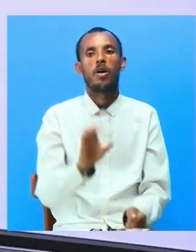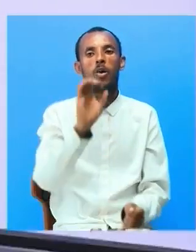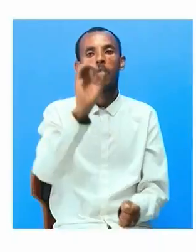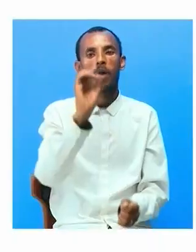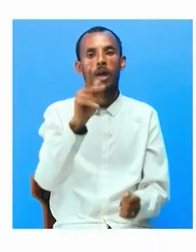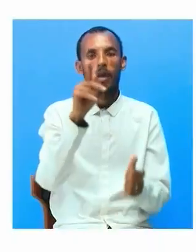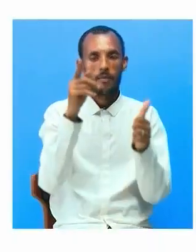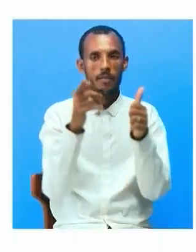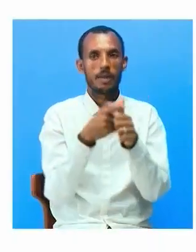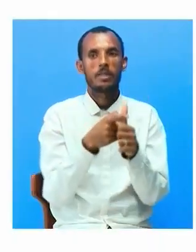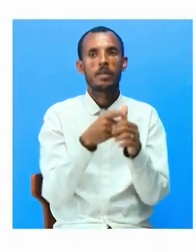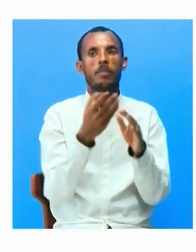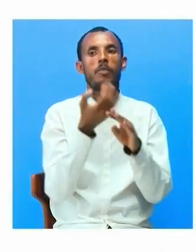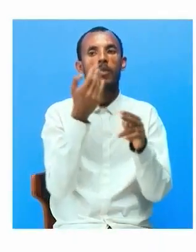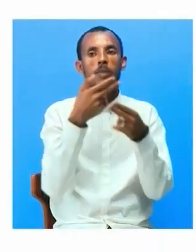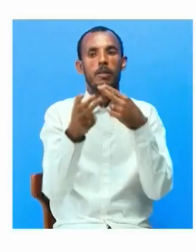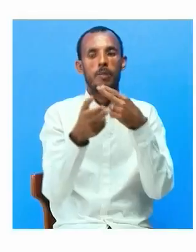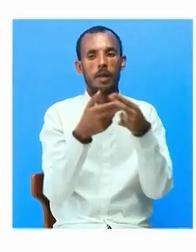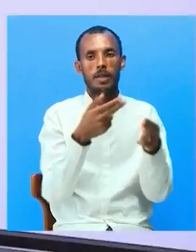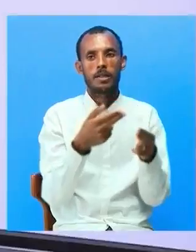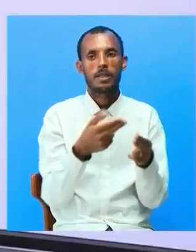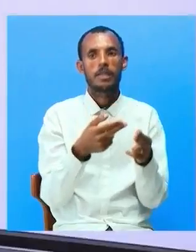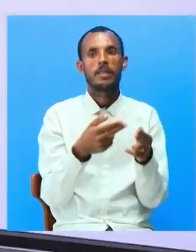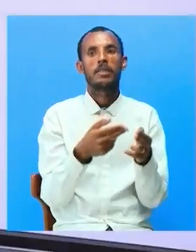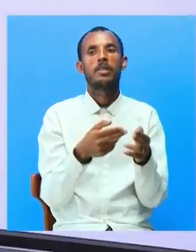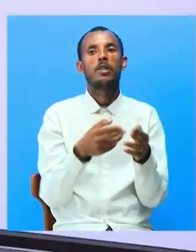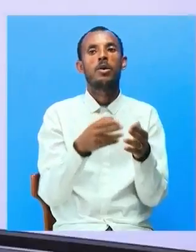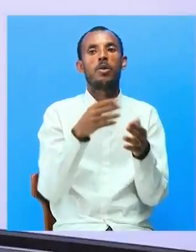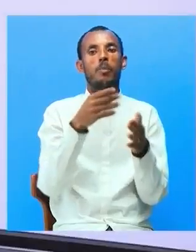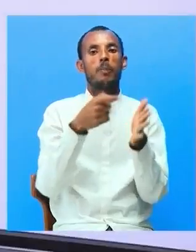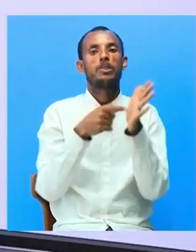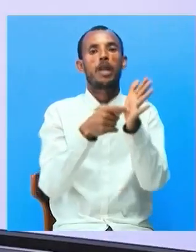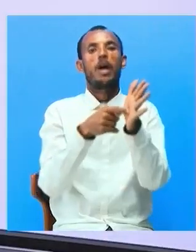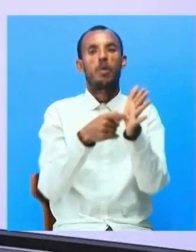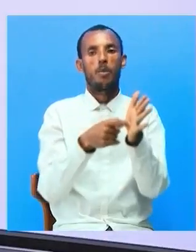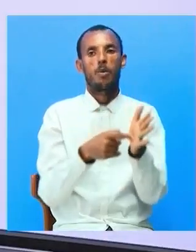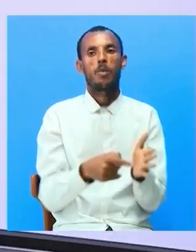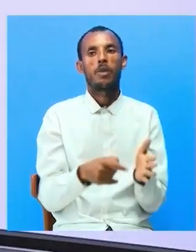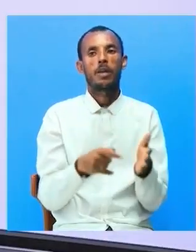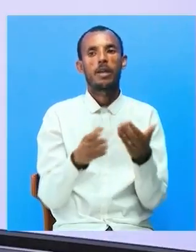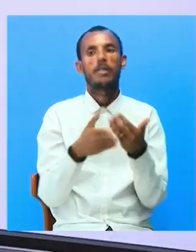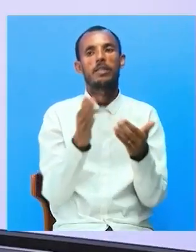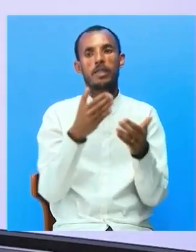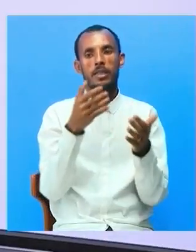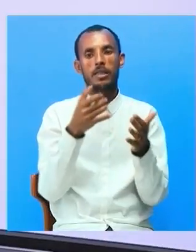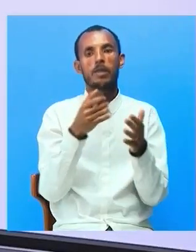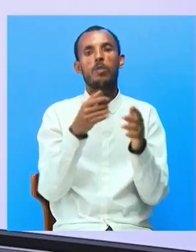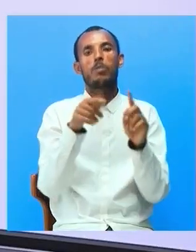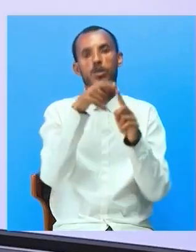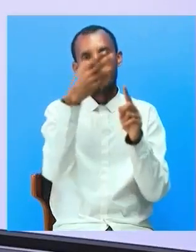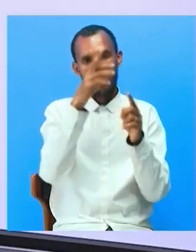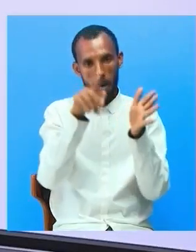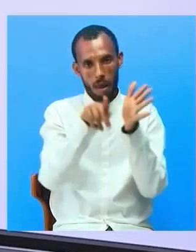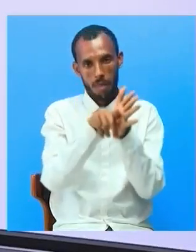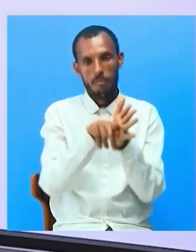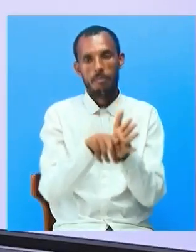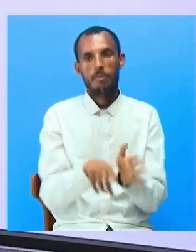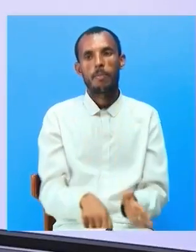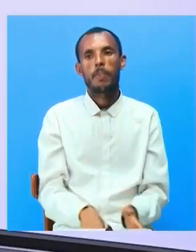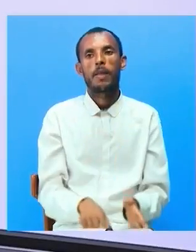Okay, first, before multiplying, what will be the sign of the product? Is it positive or